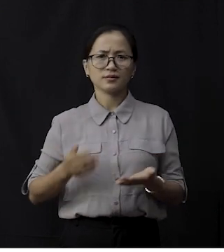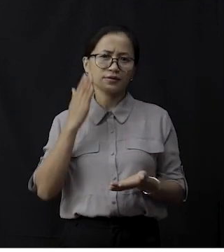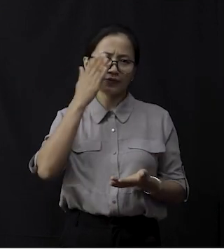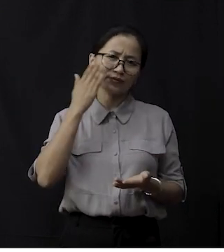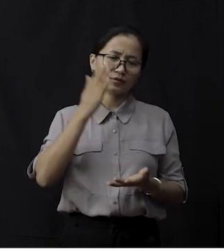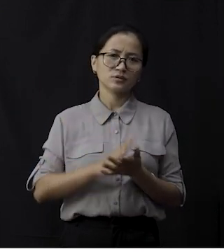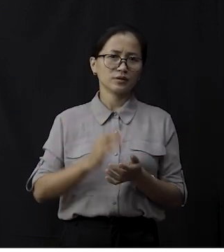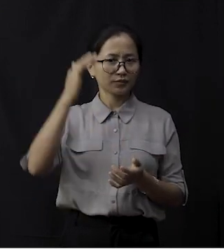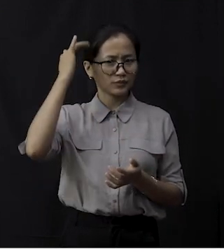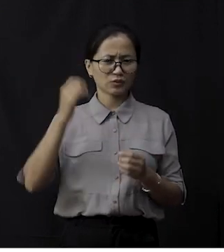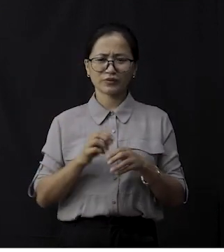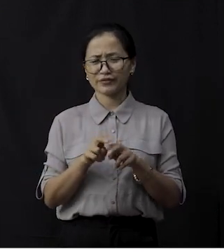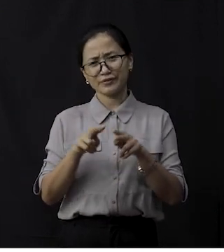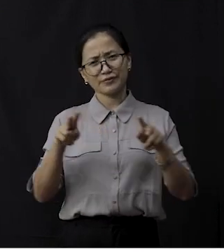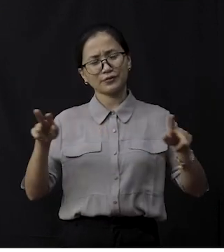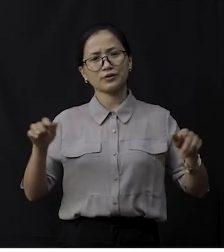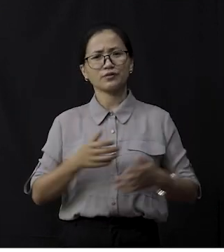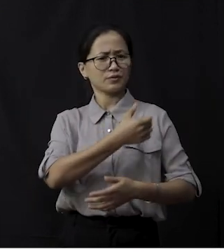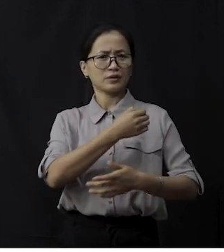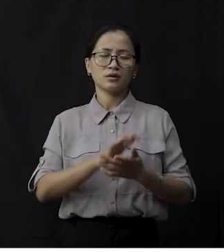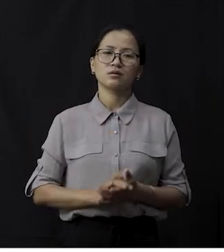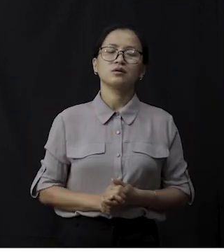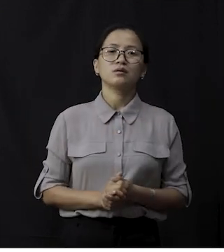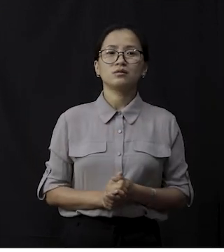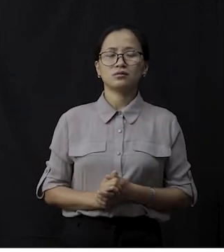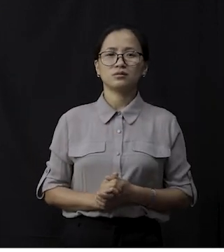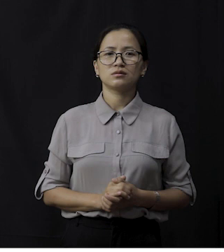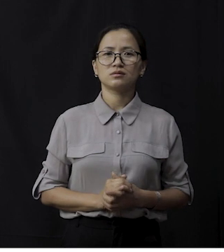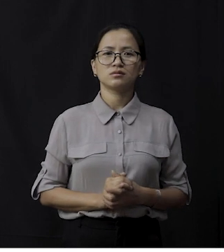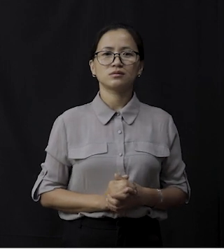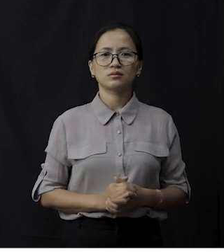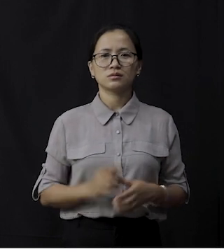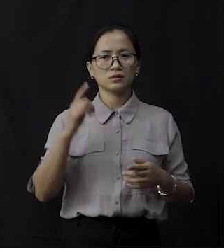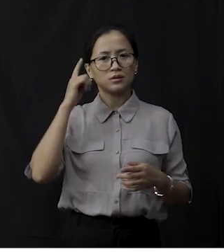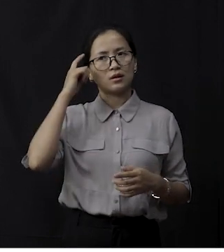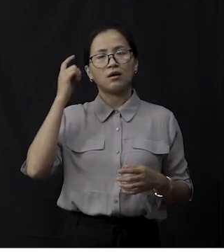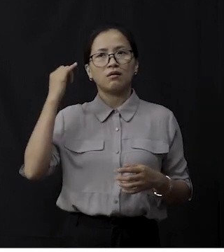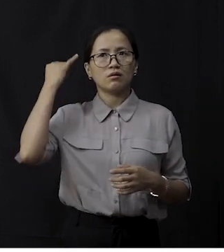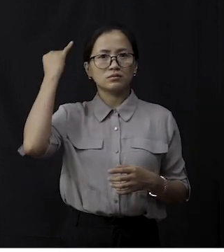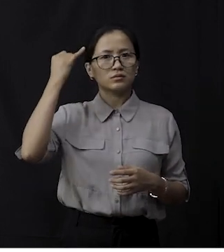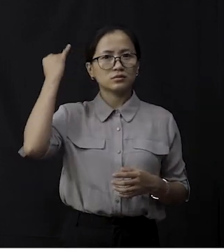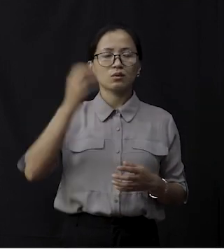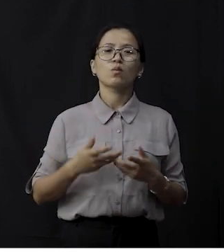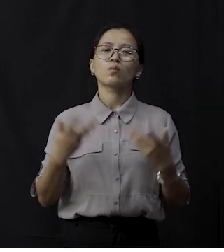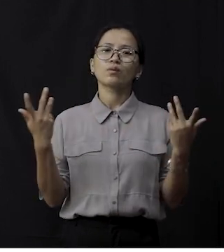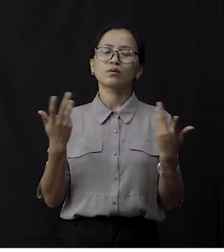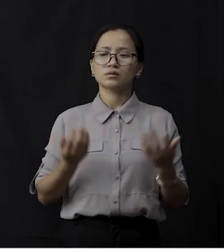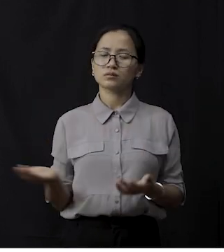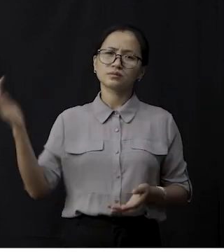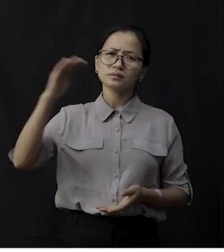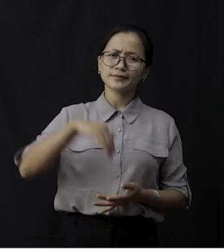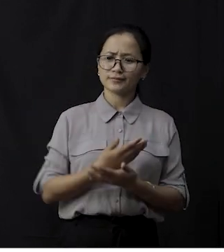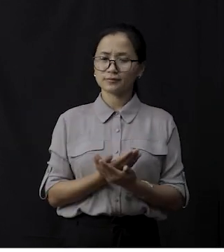shampoo, conditioner, perfume, soap, and whatnot. Just imagine all this. Where are all this